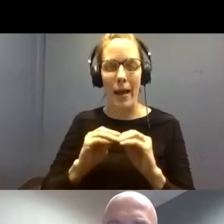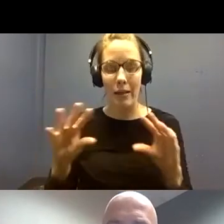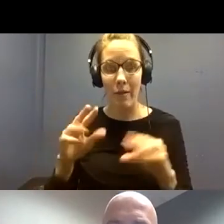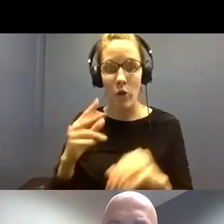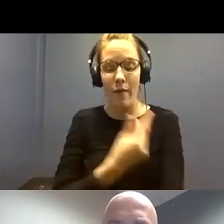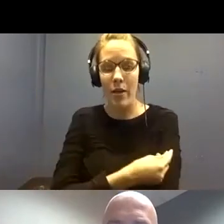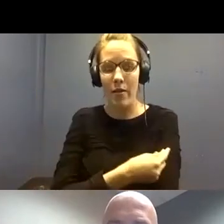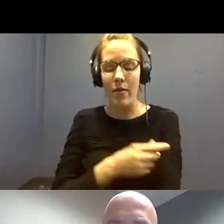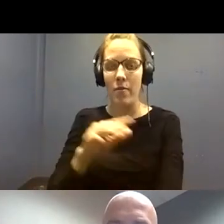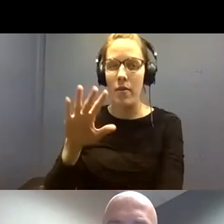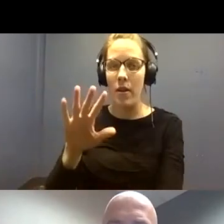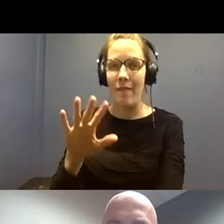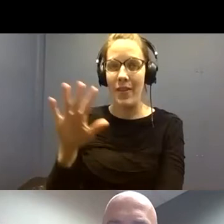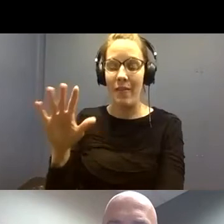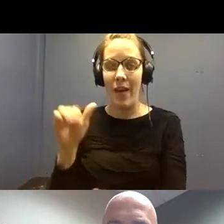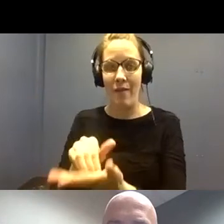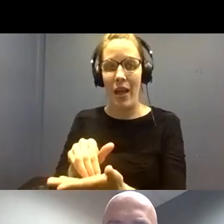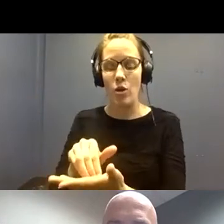have